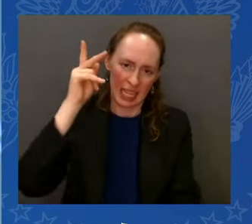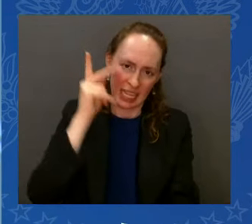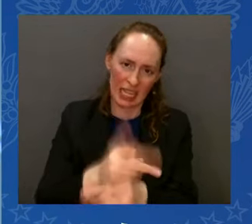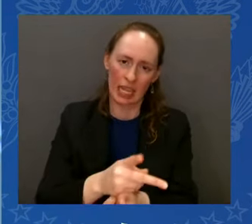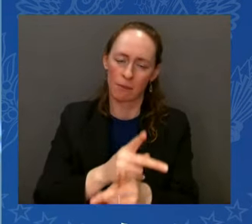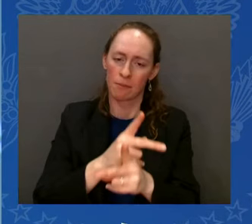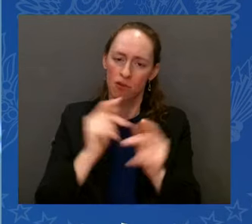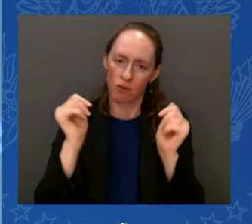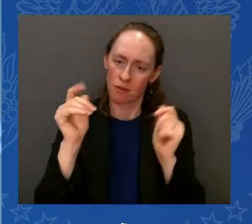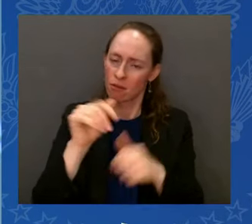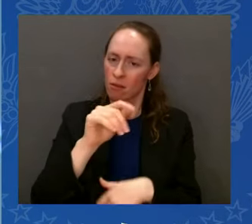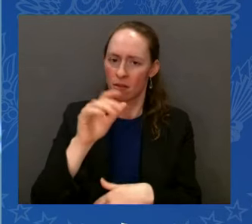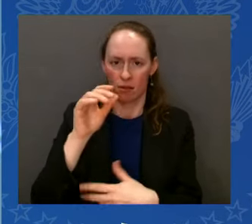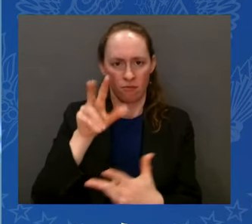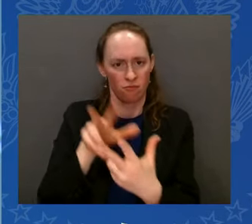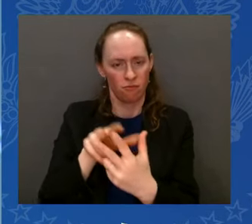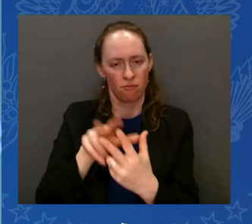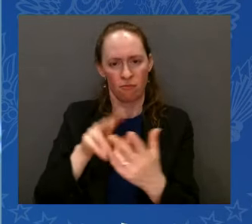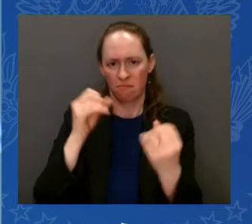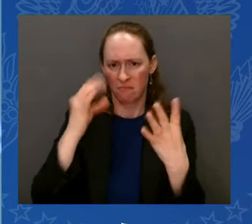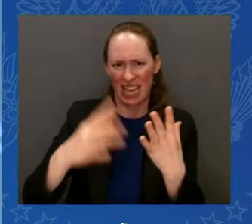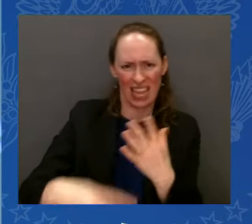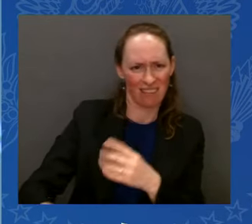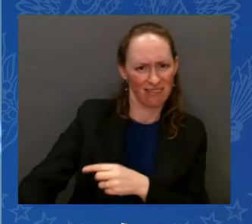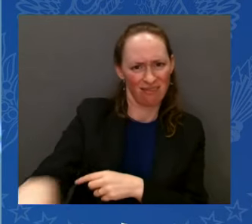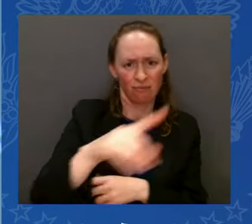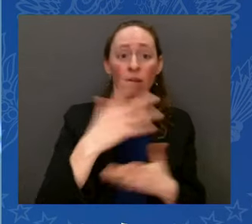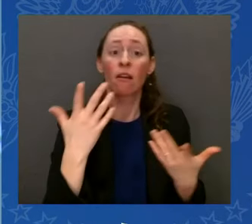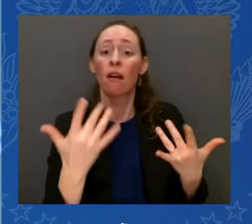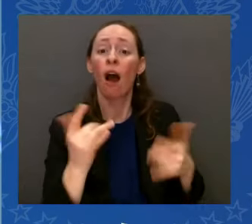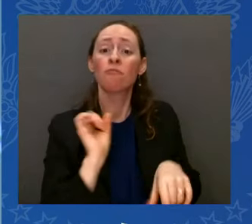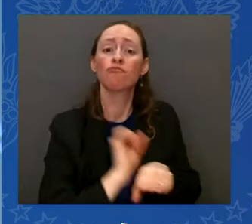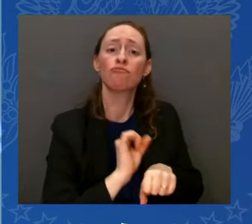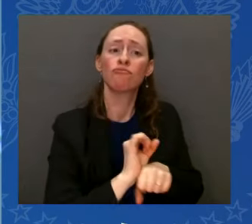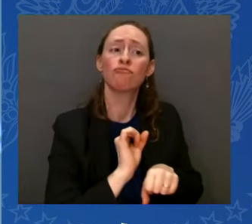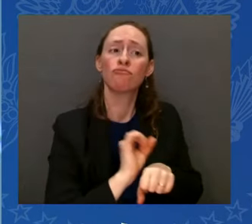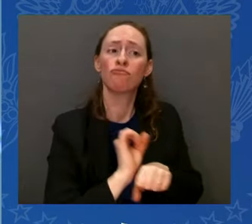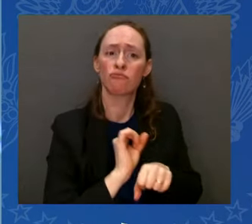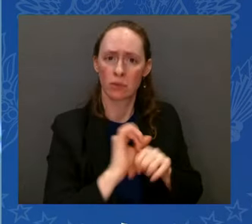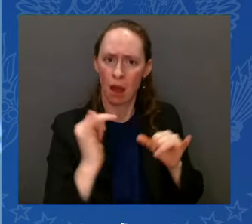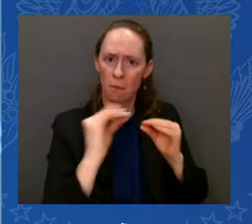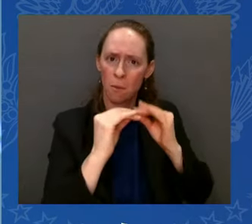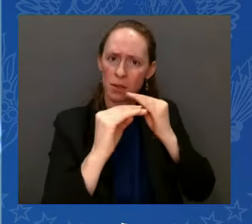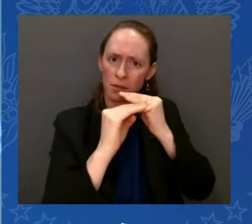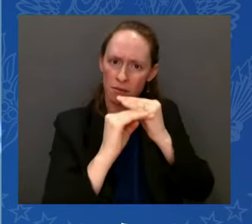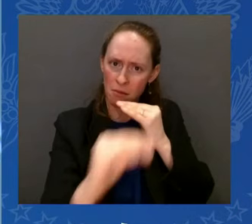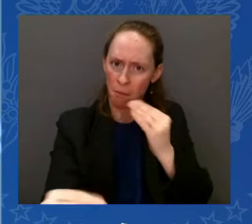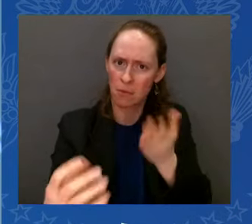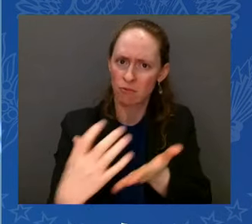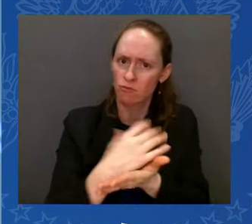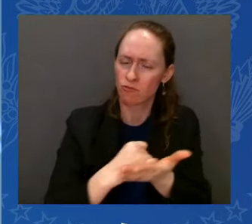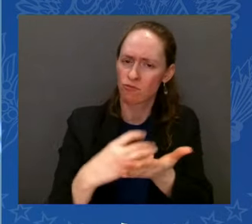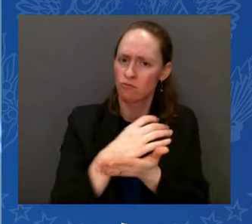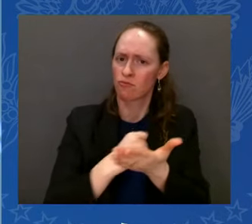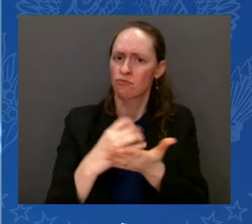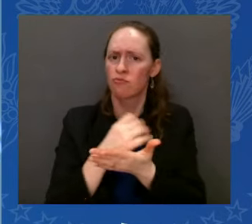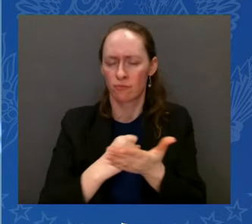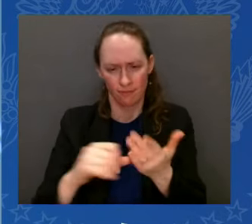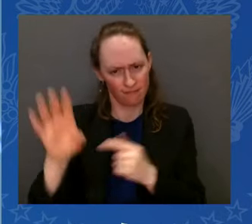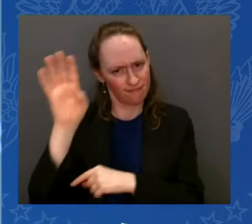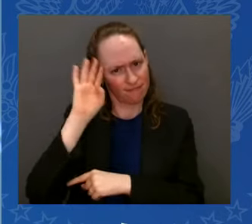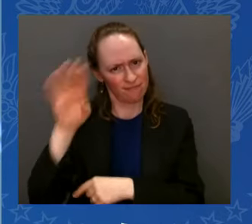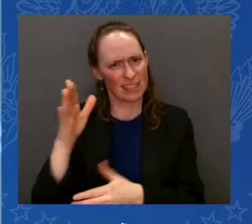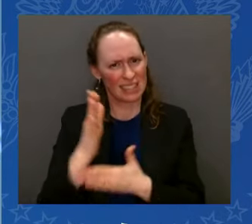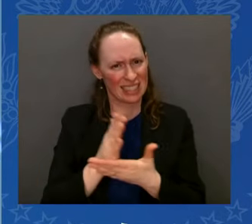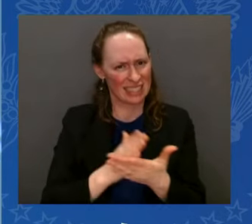you. And so I know that you share my concern that some in Congress are putting that progress at risk by threatening